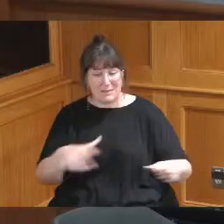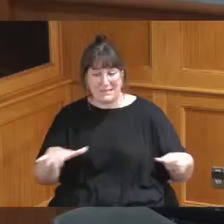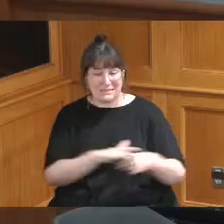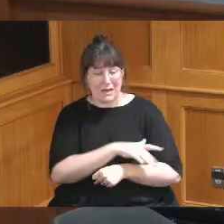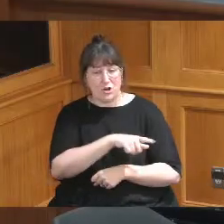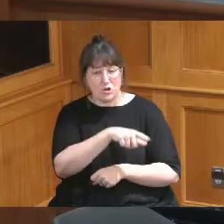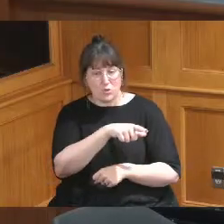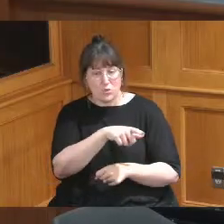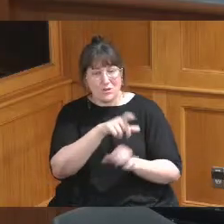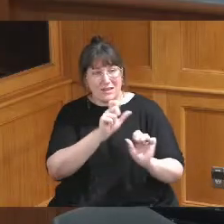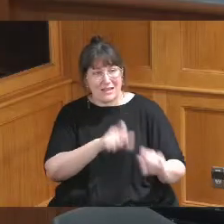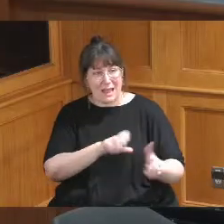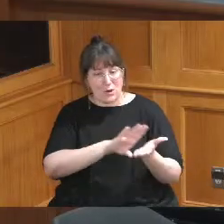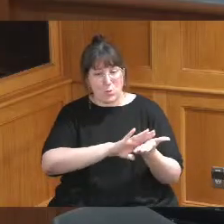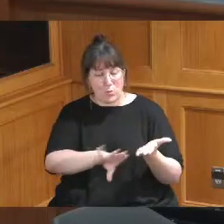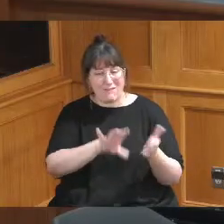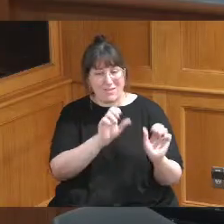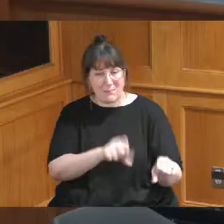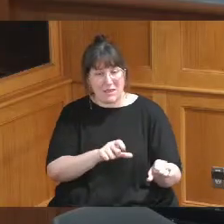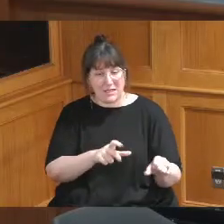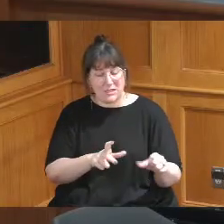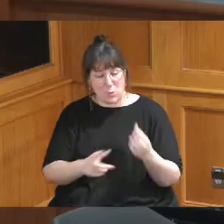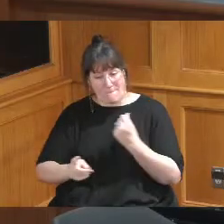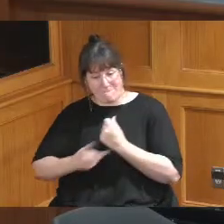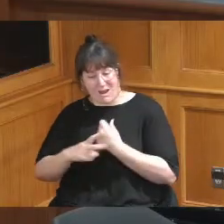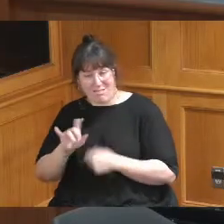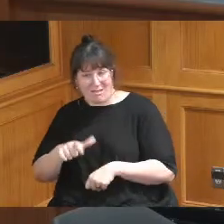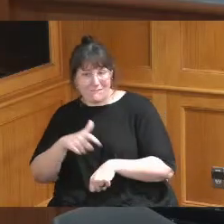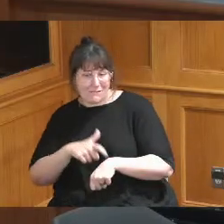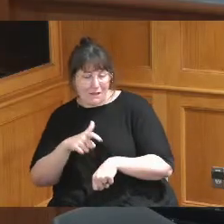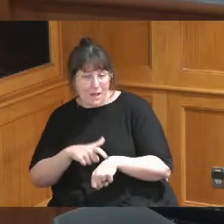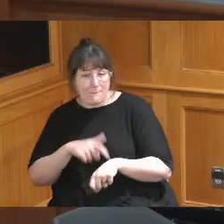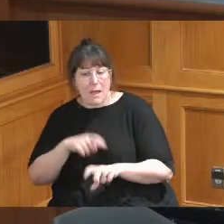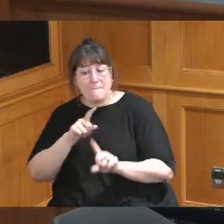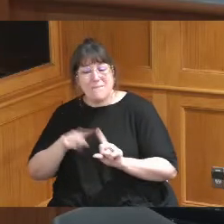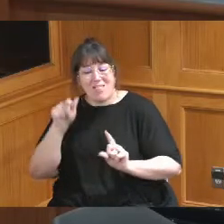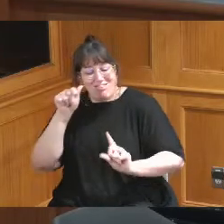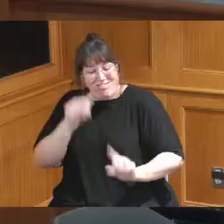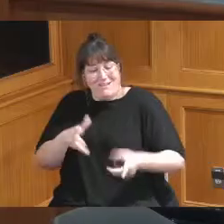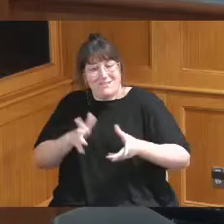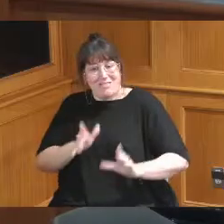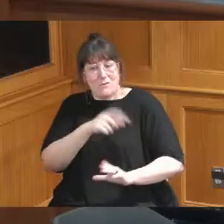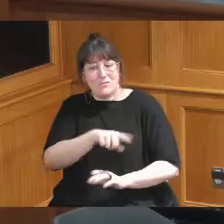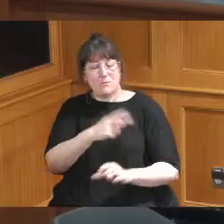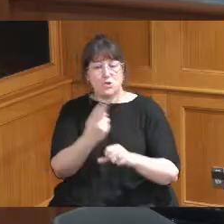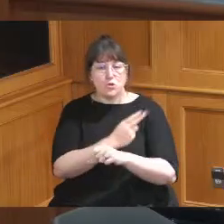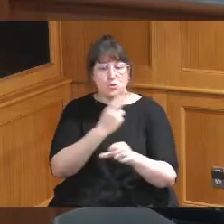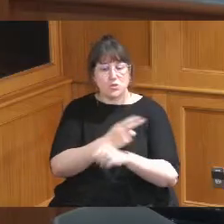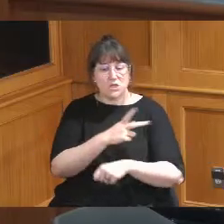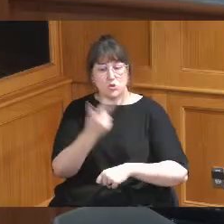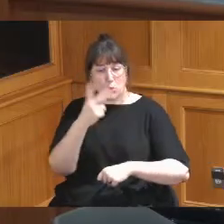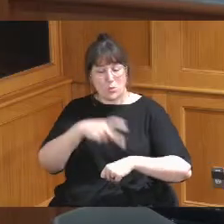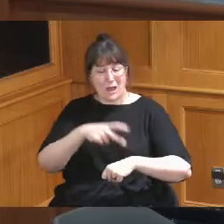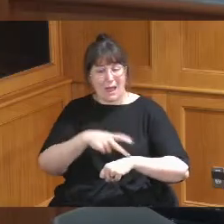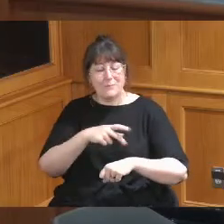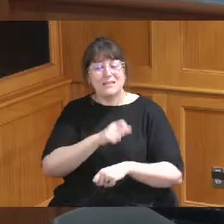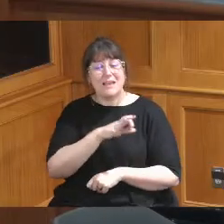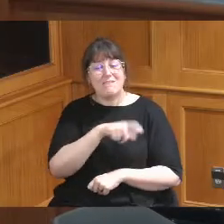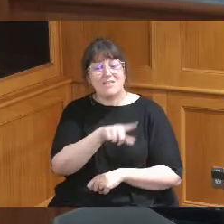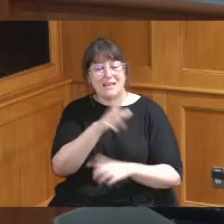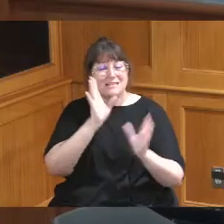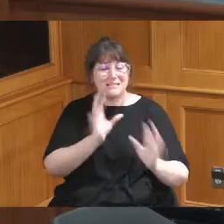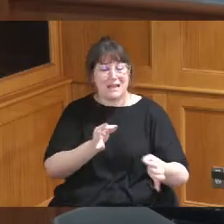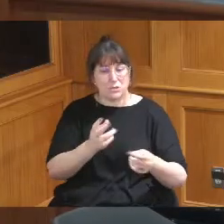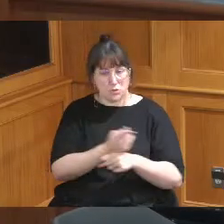you've essentially waived the ability to bank that time. This still allows them to use it twice in the total time if they would choose to do